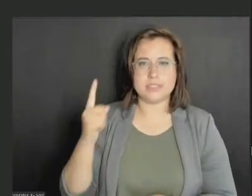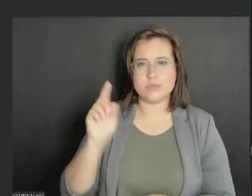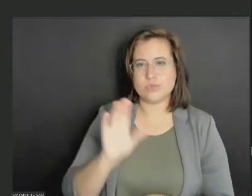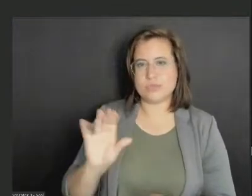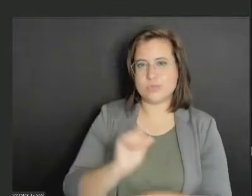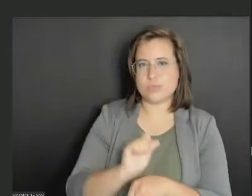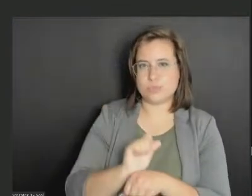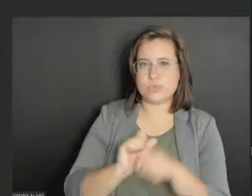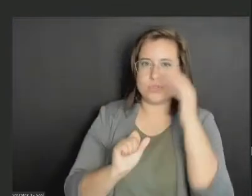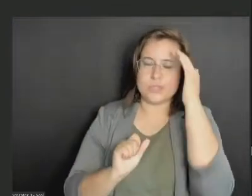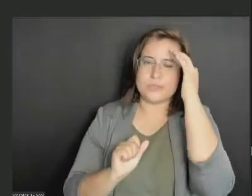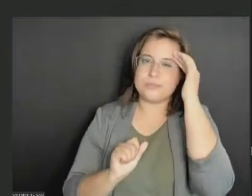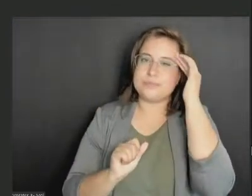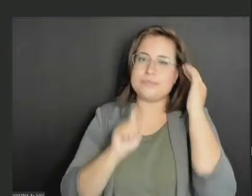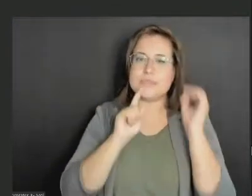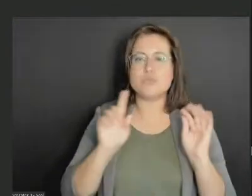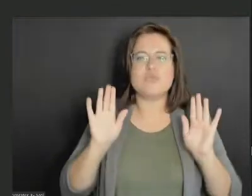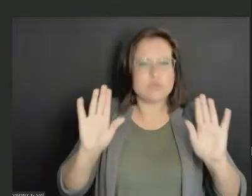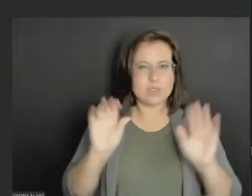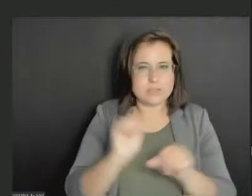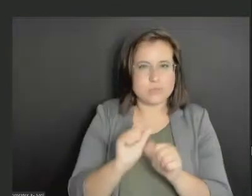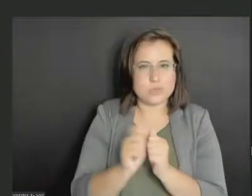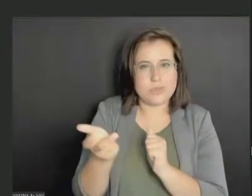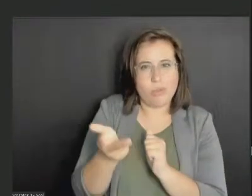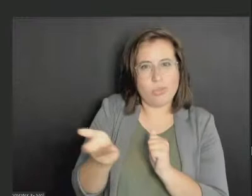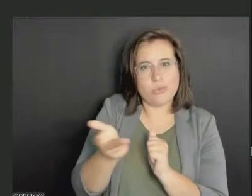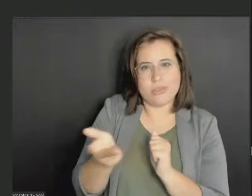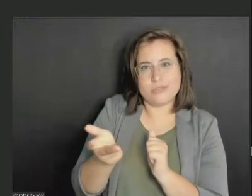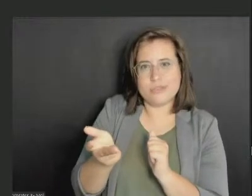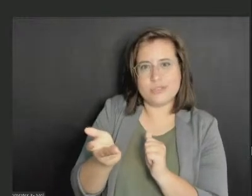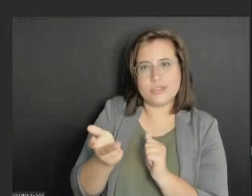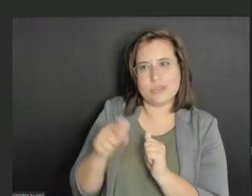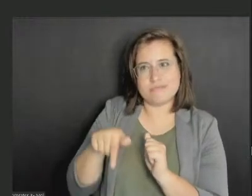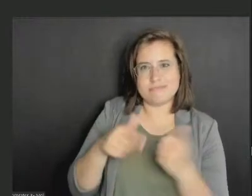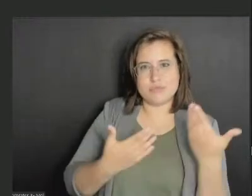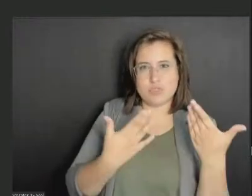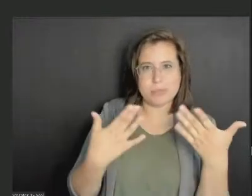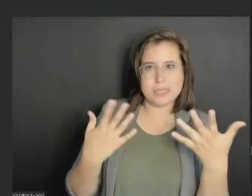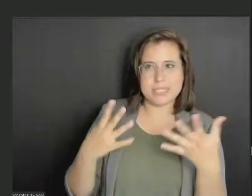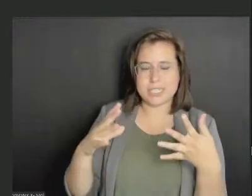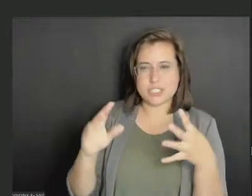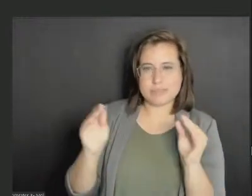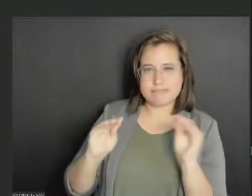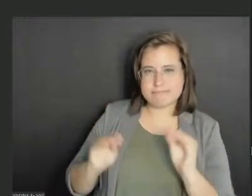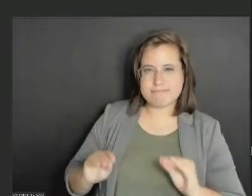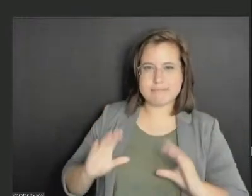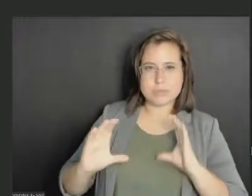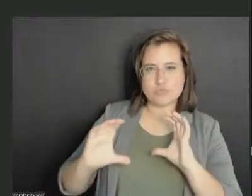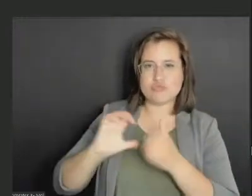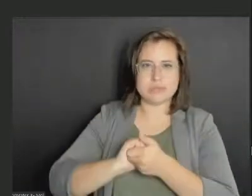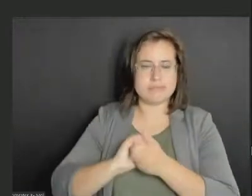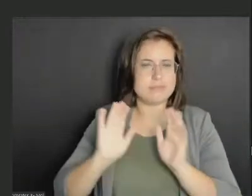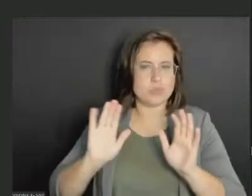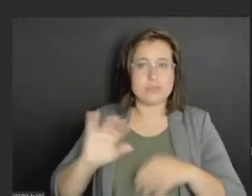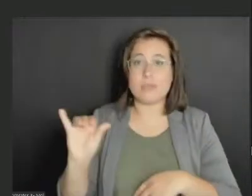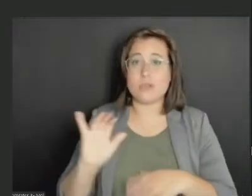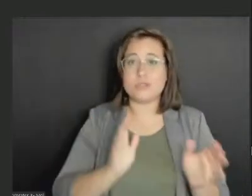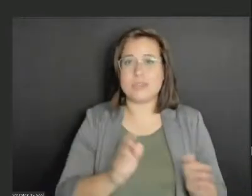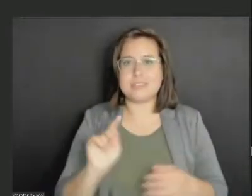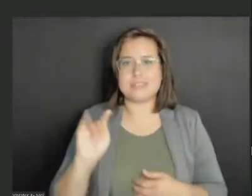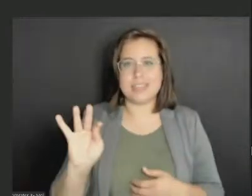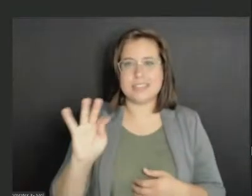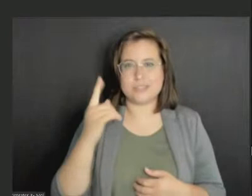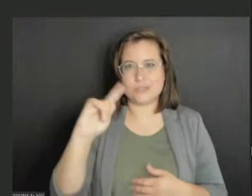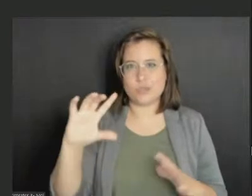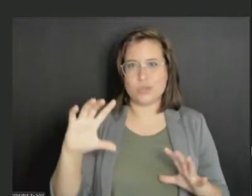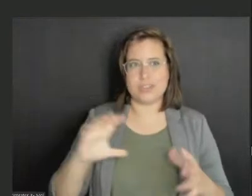was really great to work with all three of you on these recommendations with communications, collaborations, and to the rest of the task force for